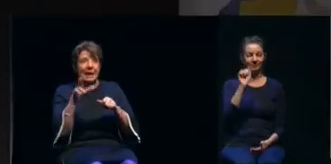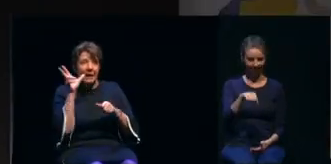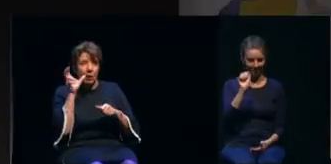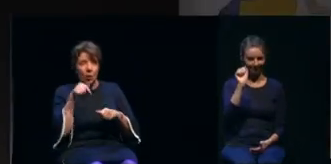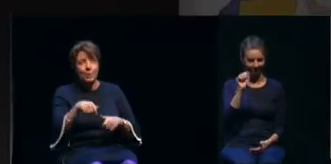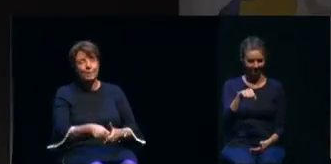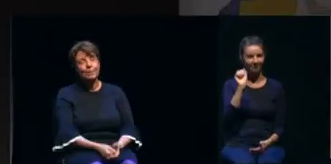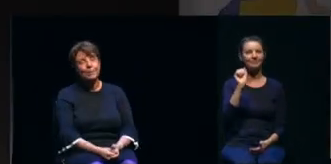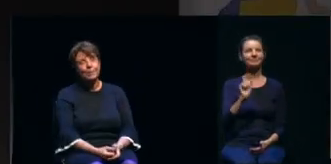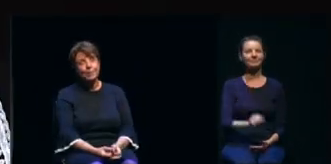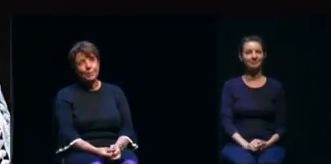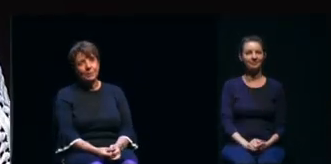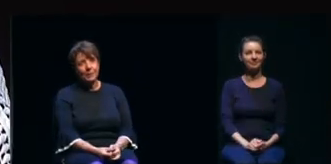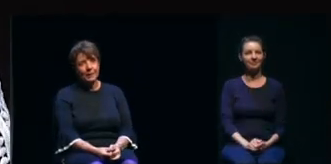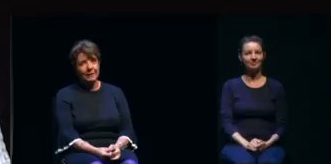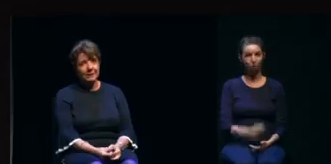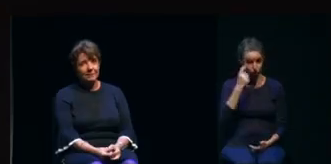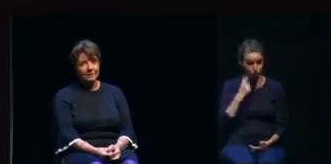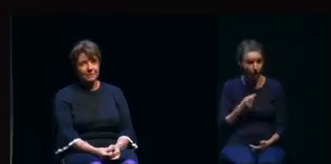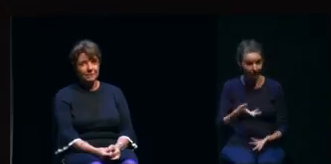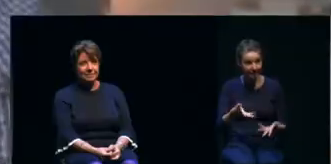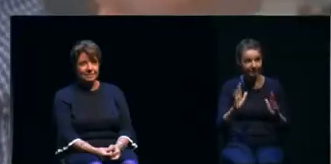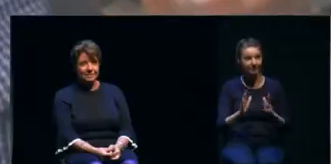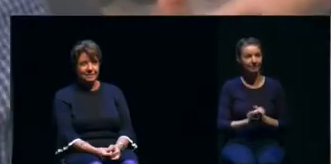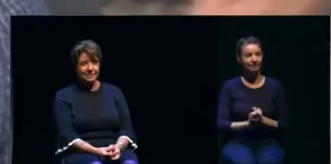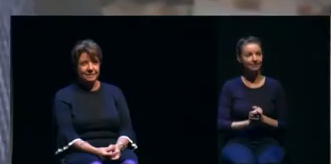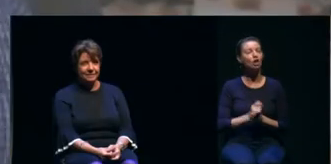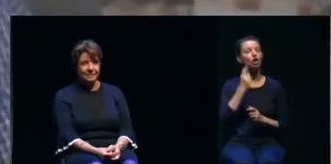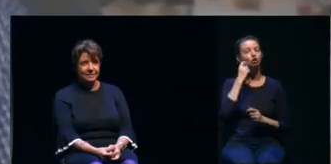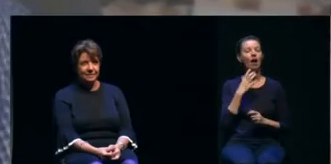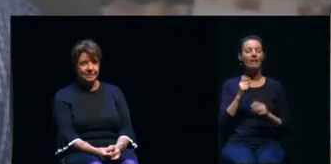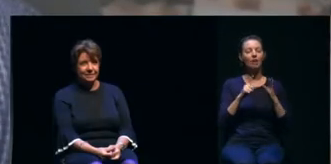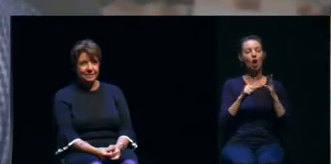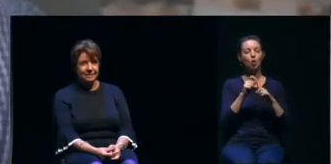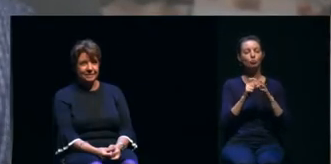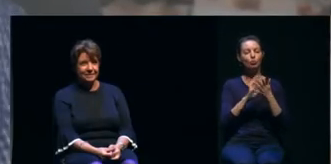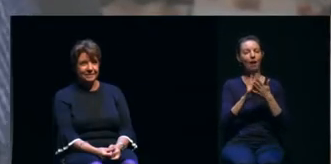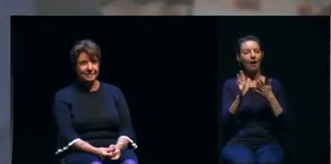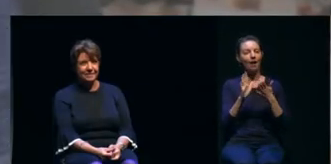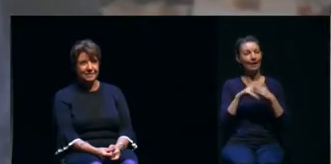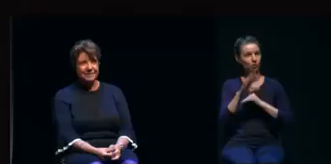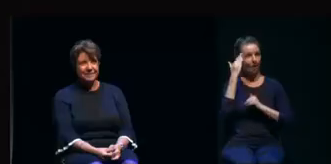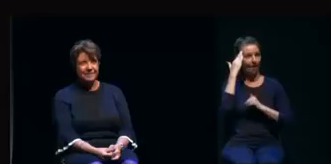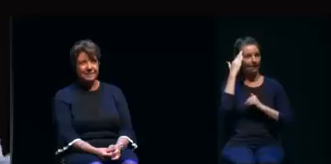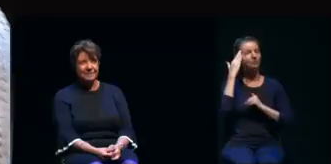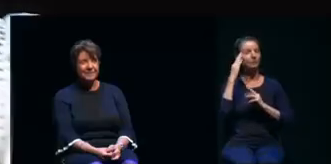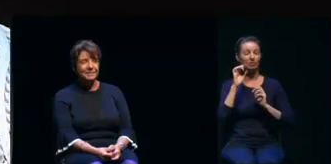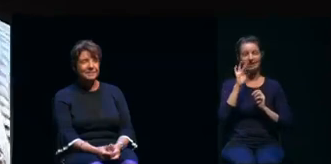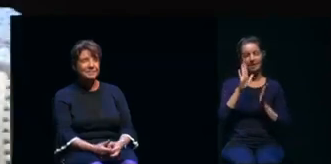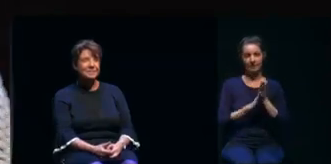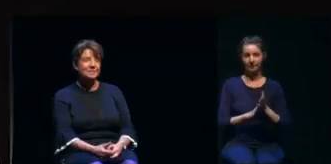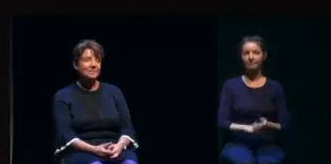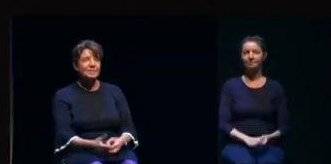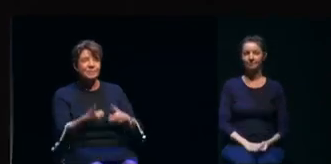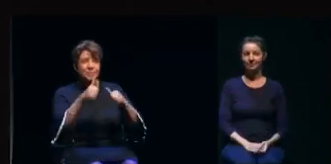Yeah. Do it. Try it. Like, kind of like, just try having Oprah in your head for 10 minutes. See what happens. Now, you've said a